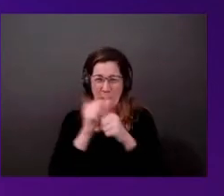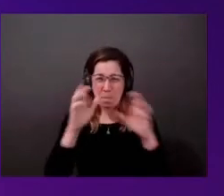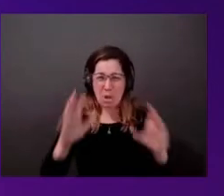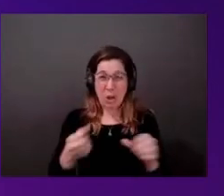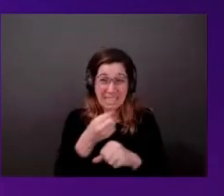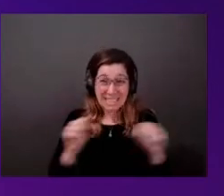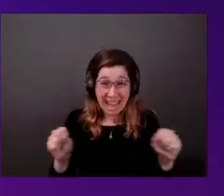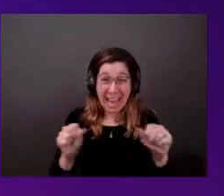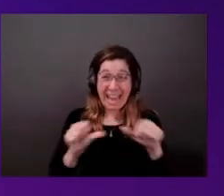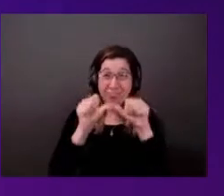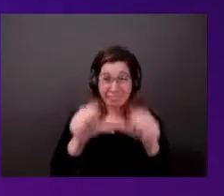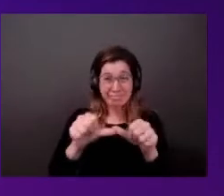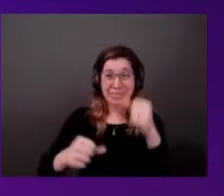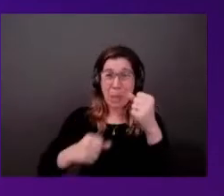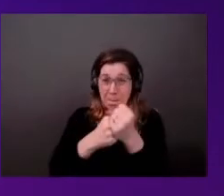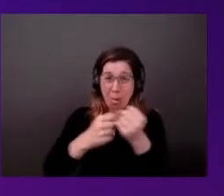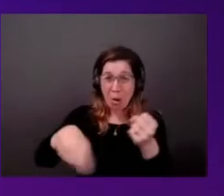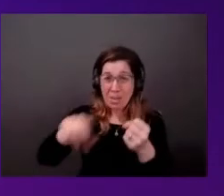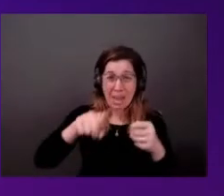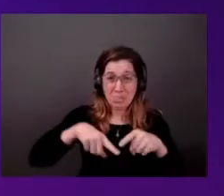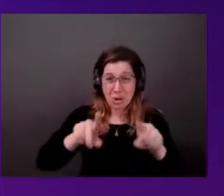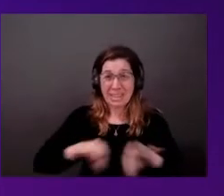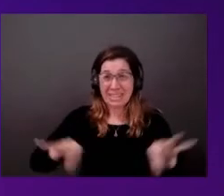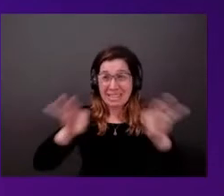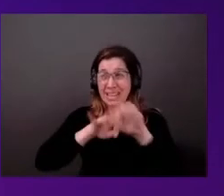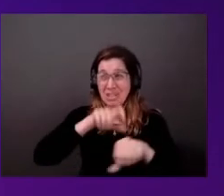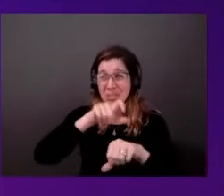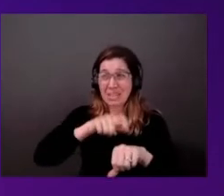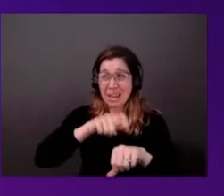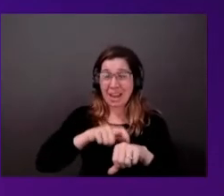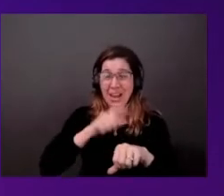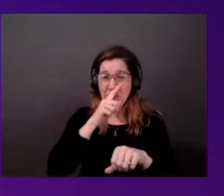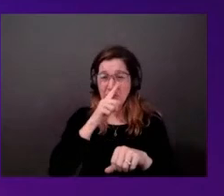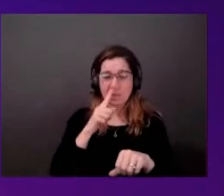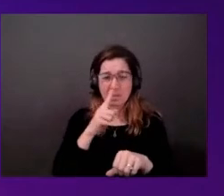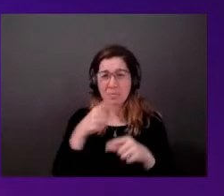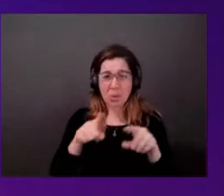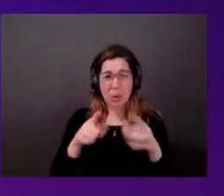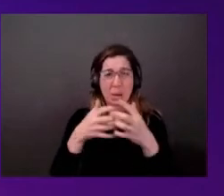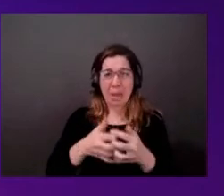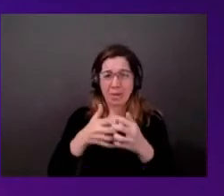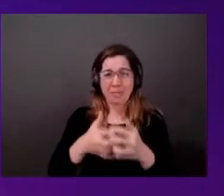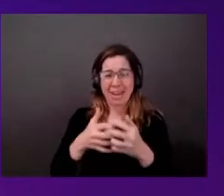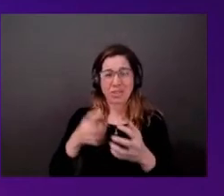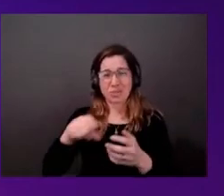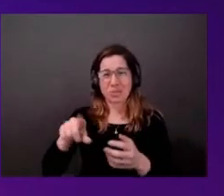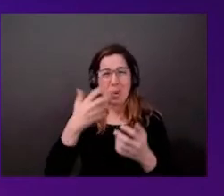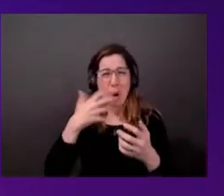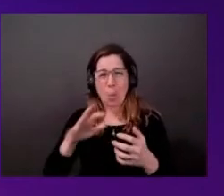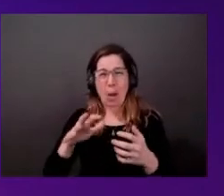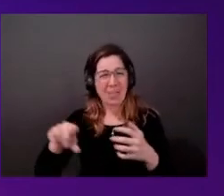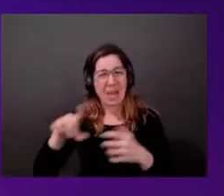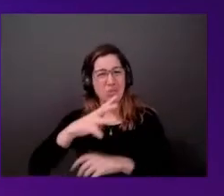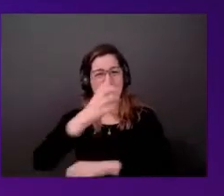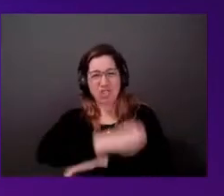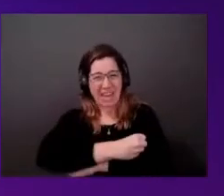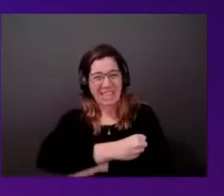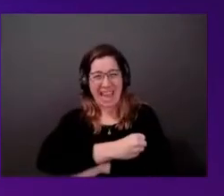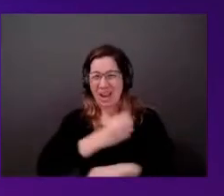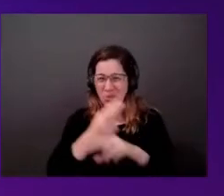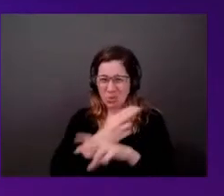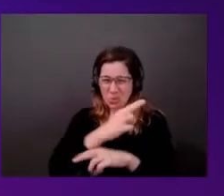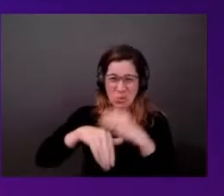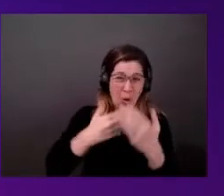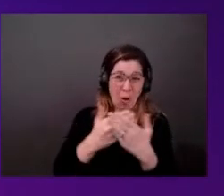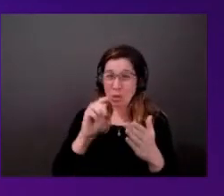during essential times when we're manufacturing, even when many other places are shut down. So really trying to use all the tools and technology available to